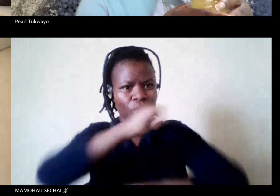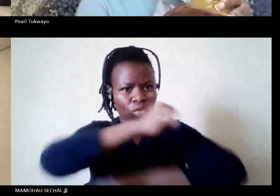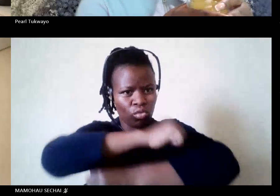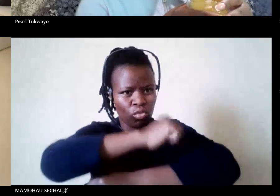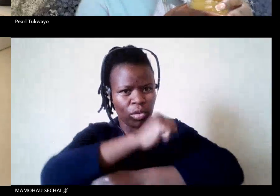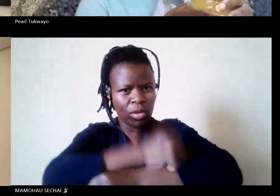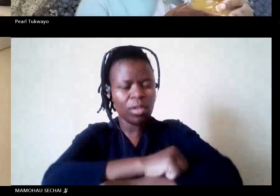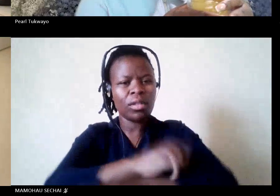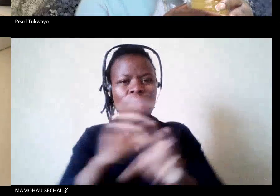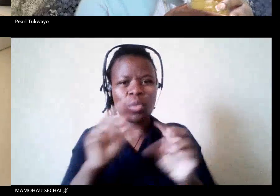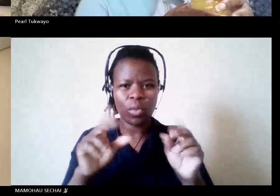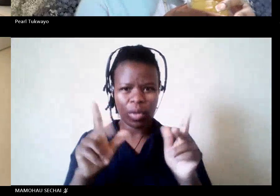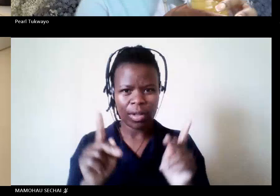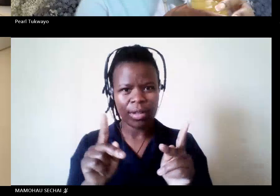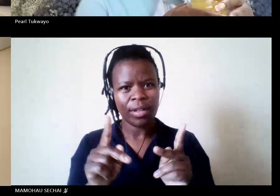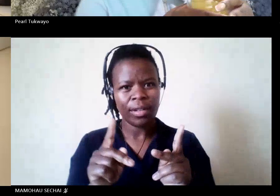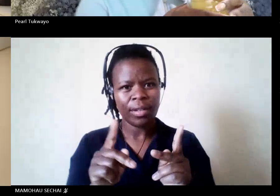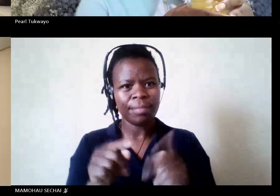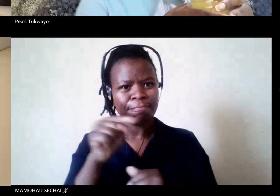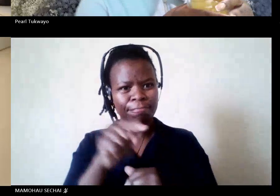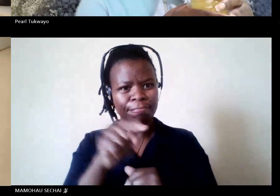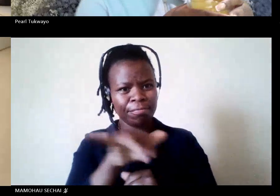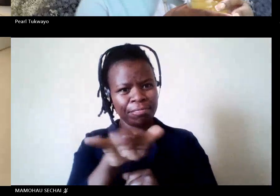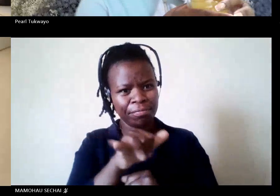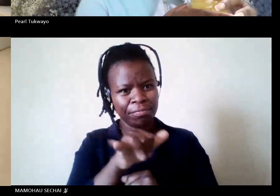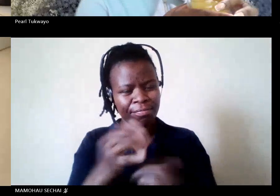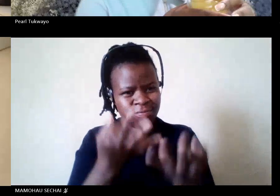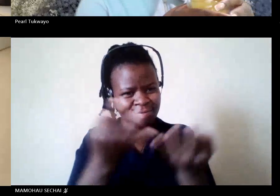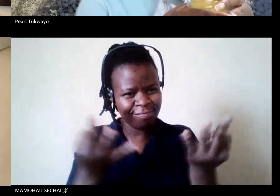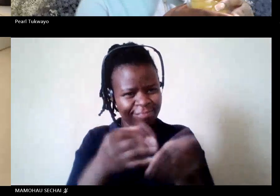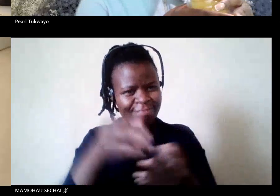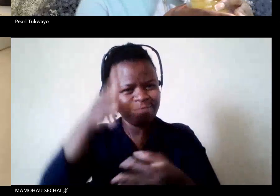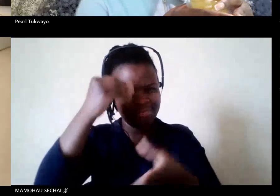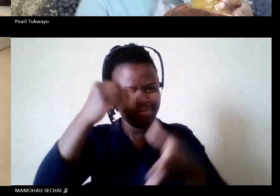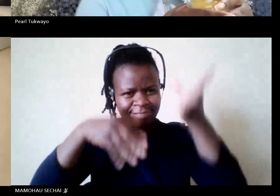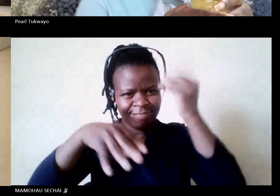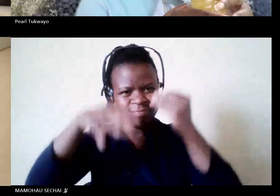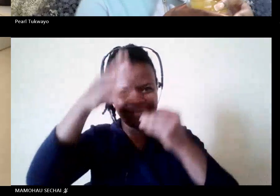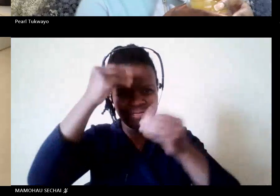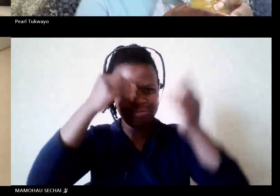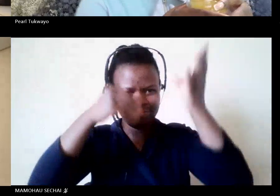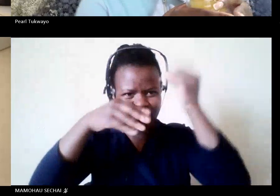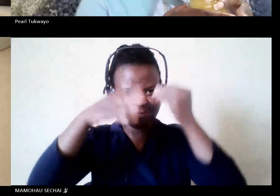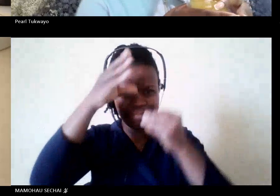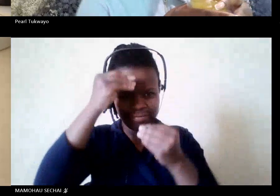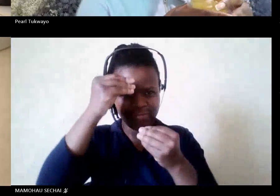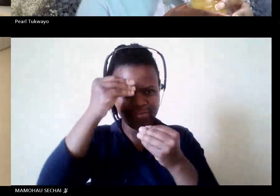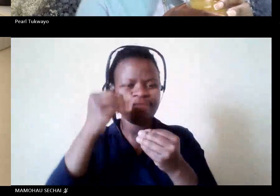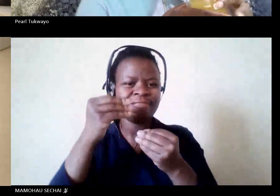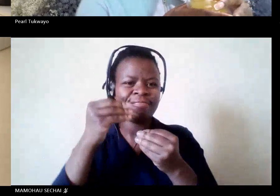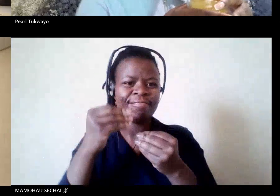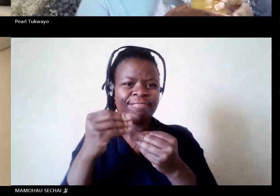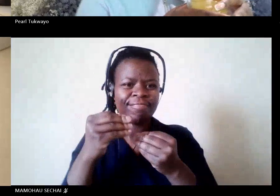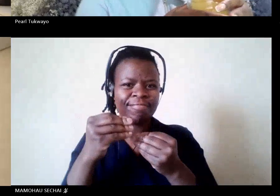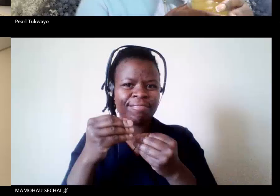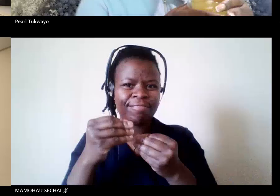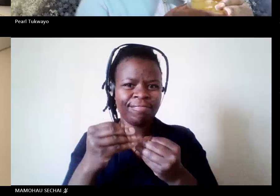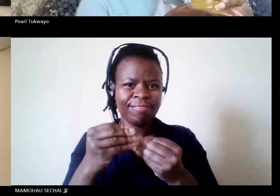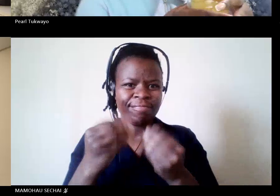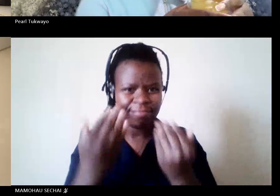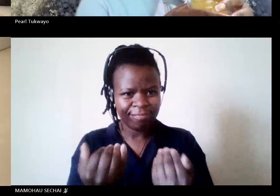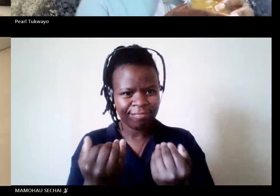quote, which stated that I've learned that people will forget what you said, people will forget what you